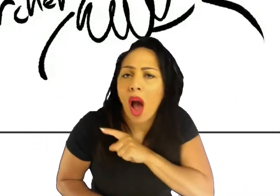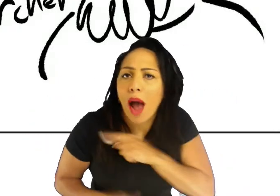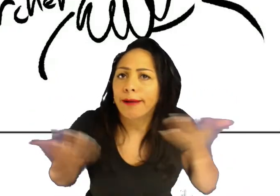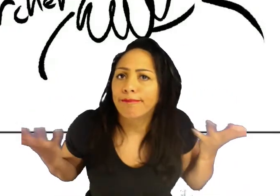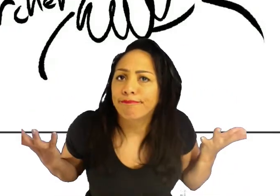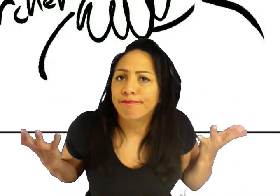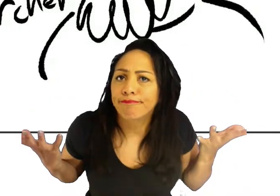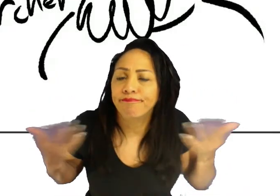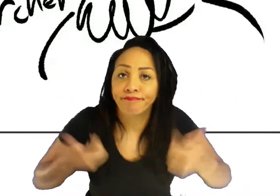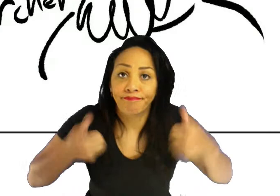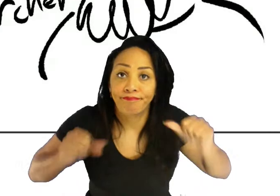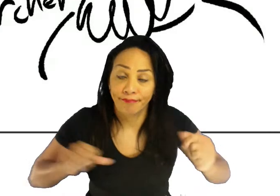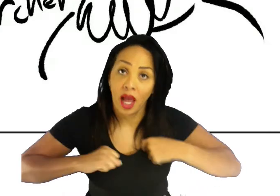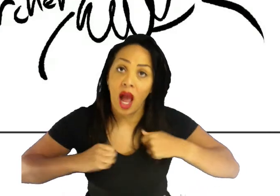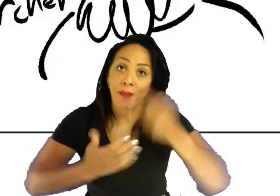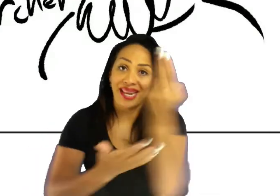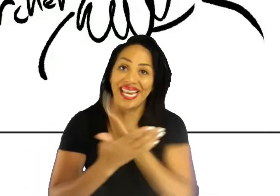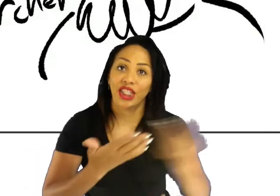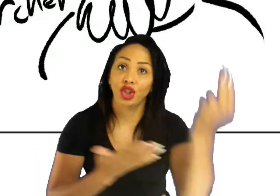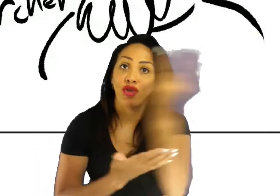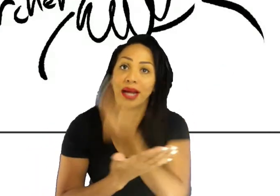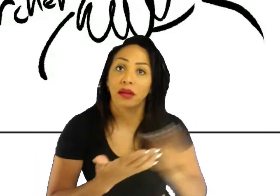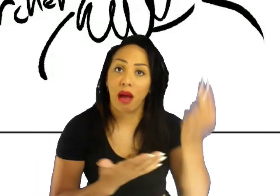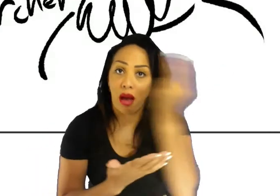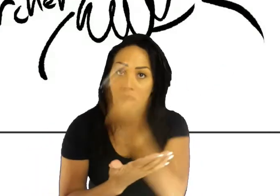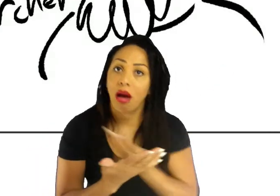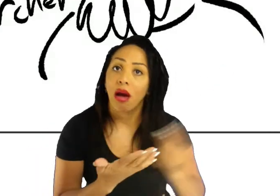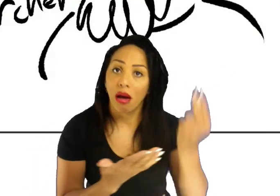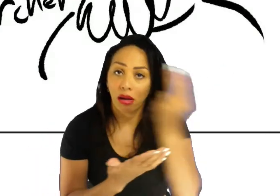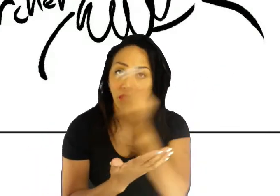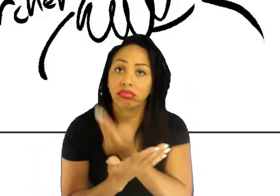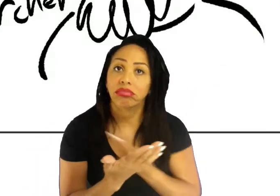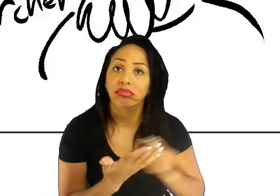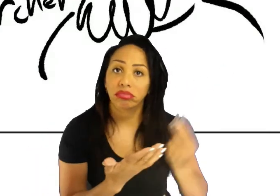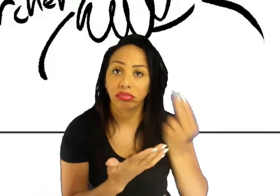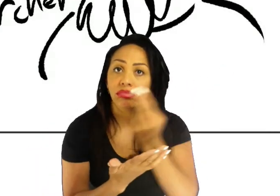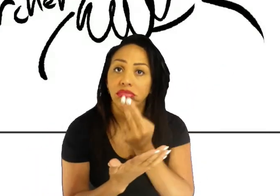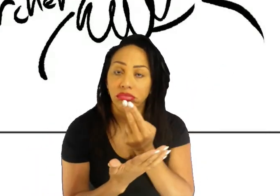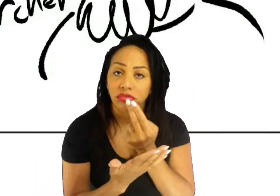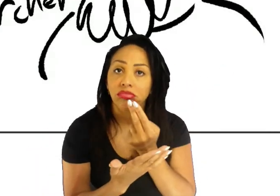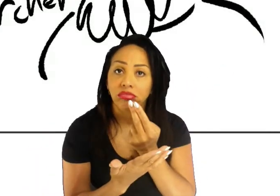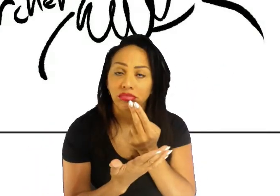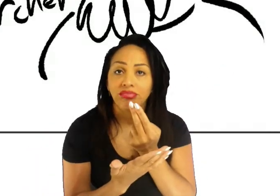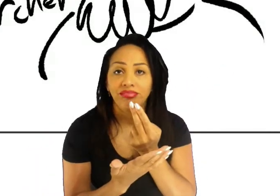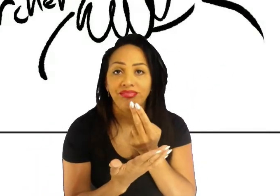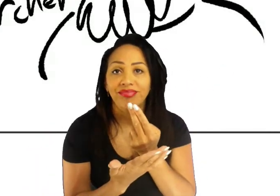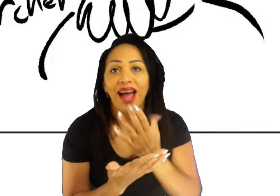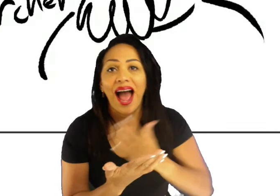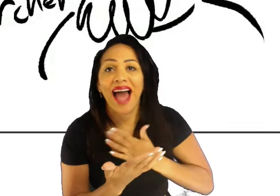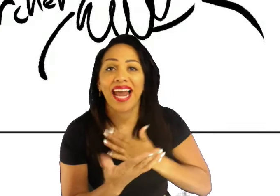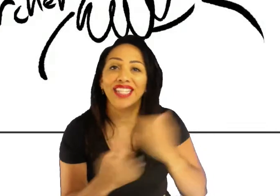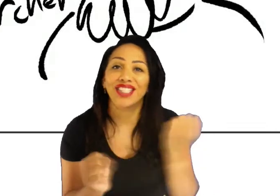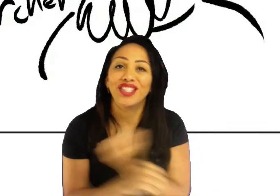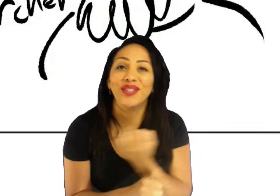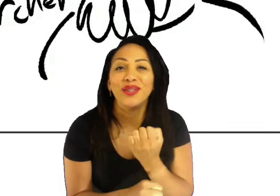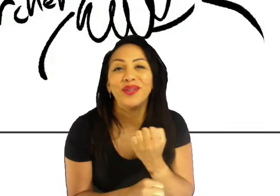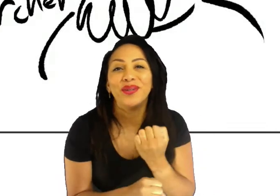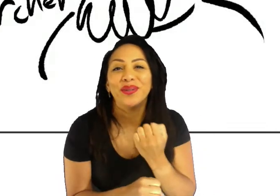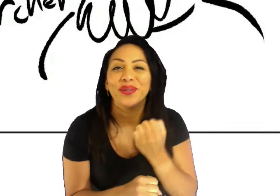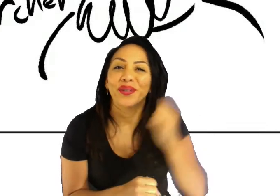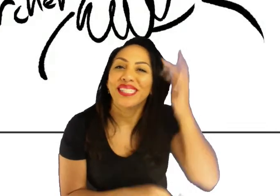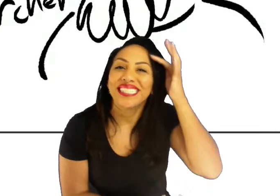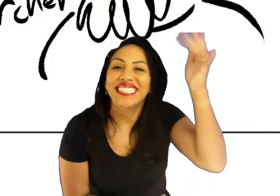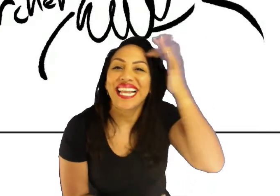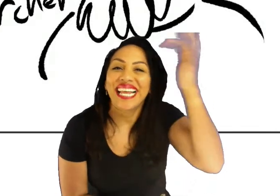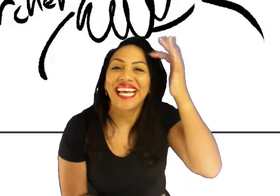an illustrator, which I mostly use to do really silly presentations to try and soften the fact that